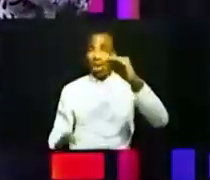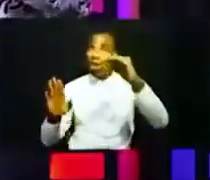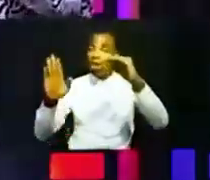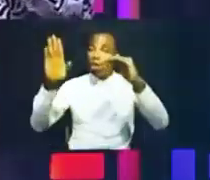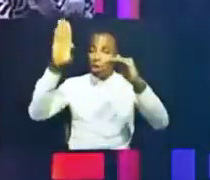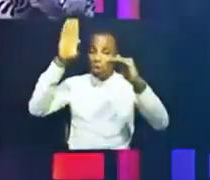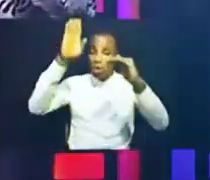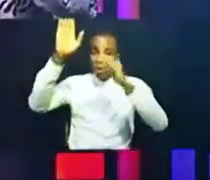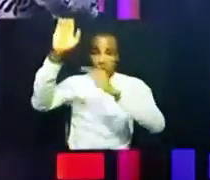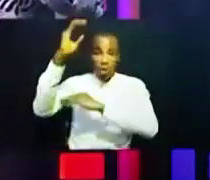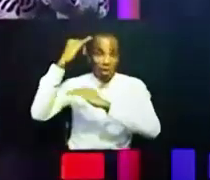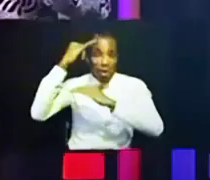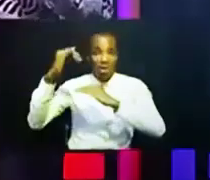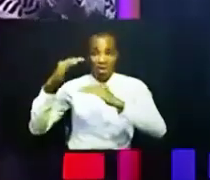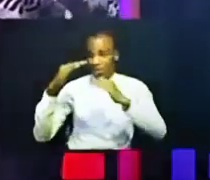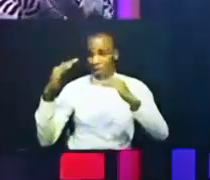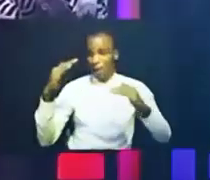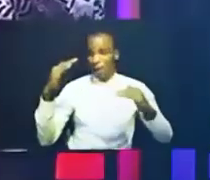of God.